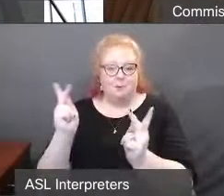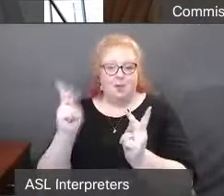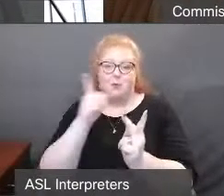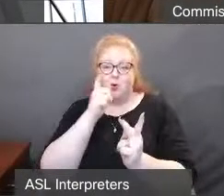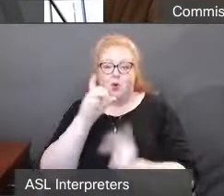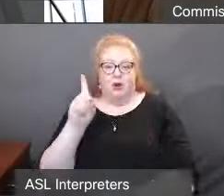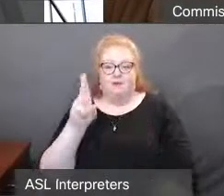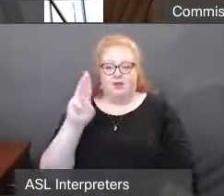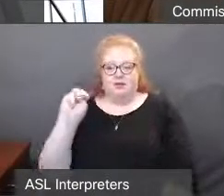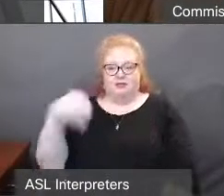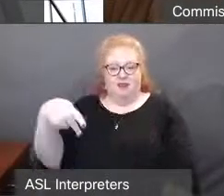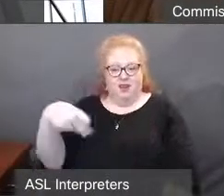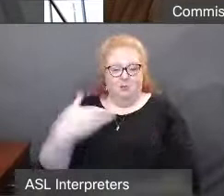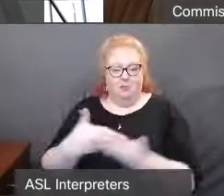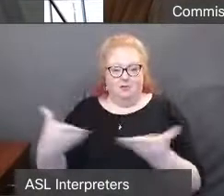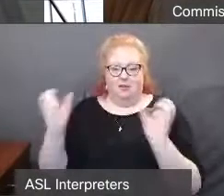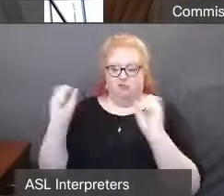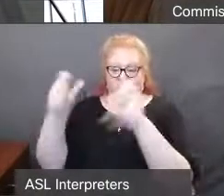we